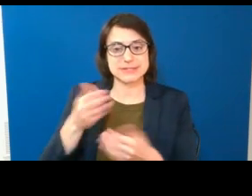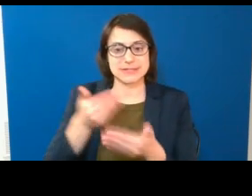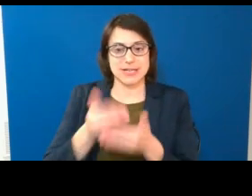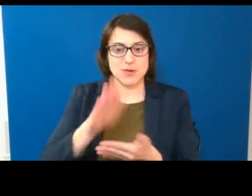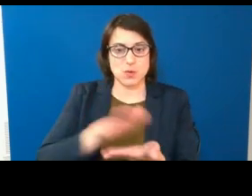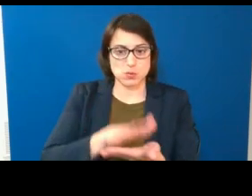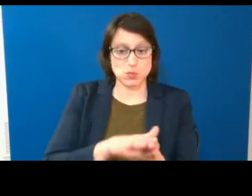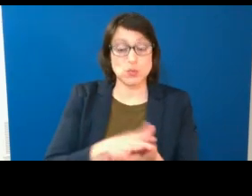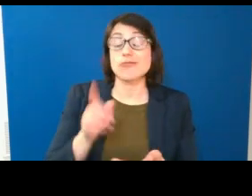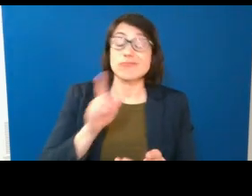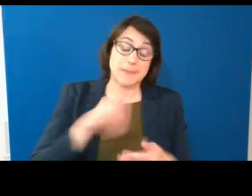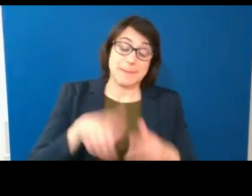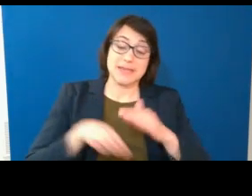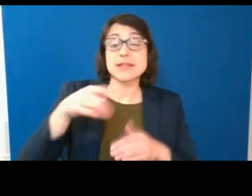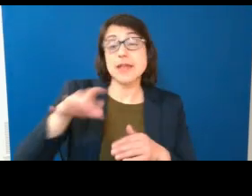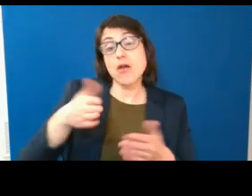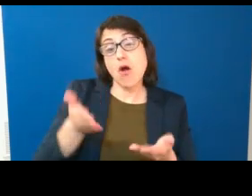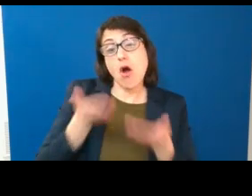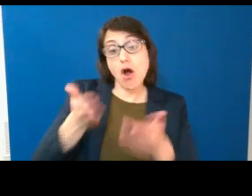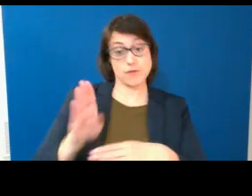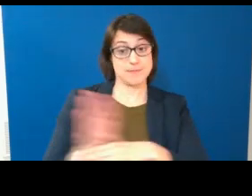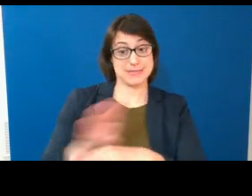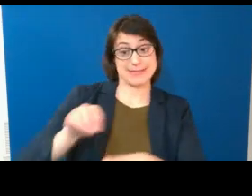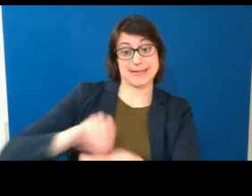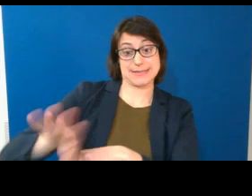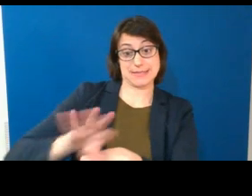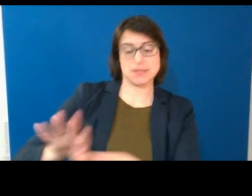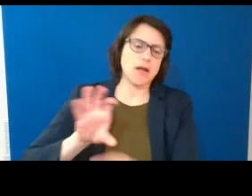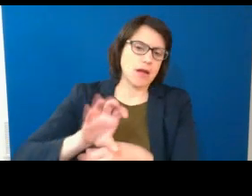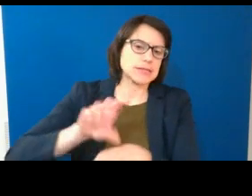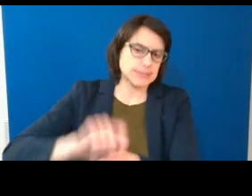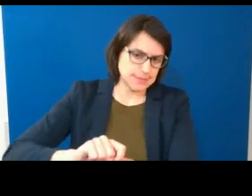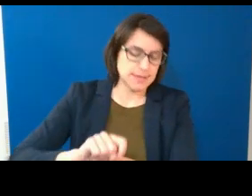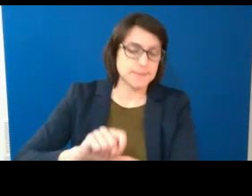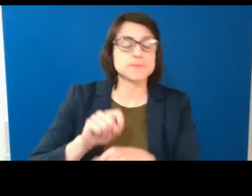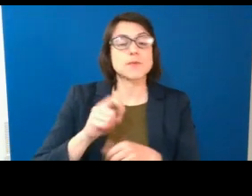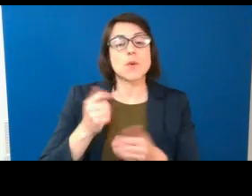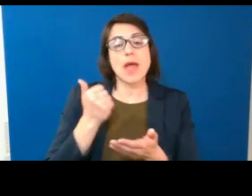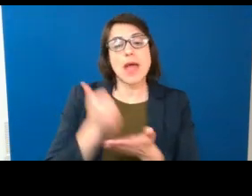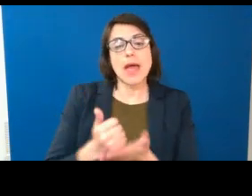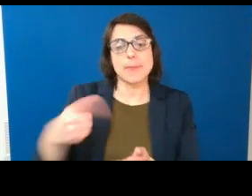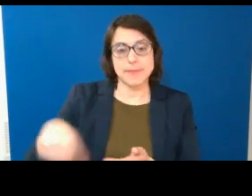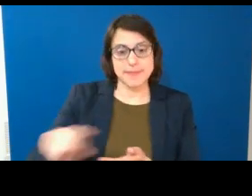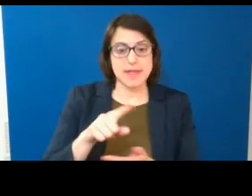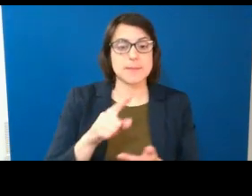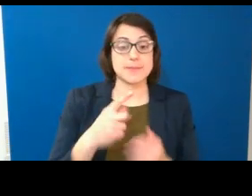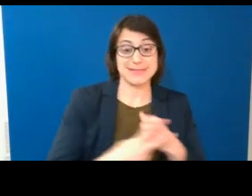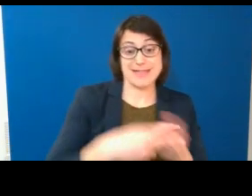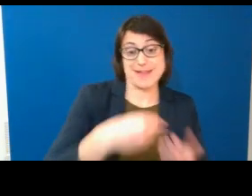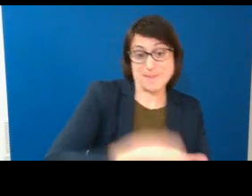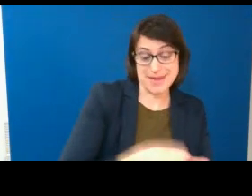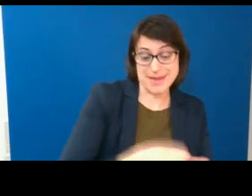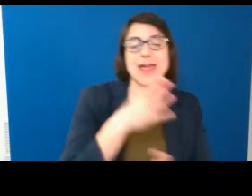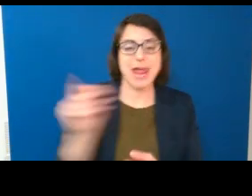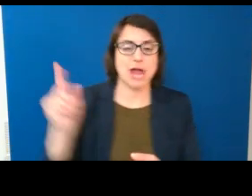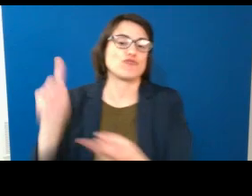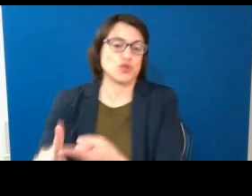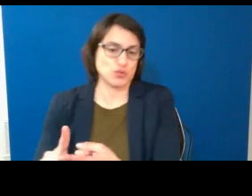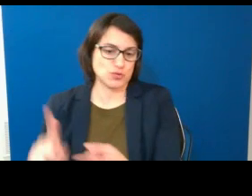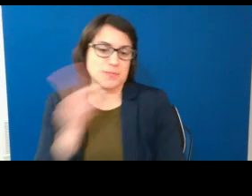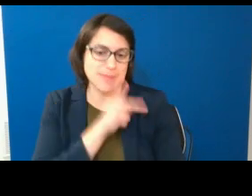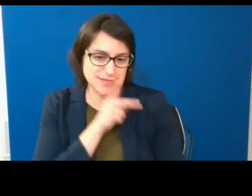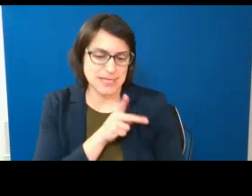money and reduce plastic. And we really frame it in that order. I don't have enough time to talk about how exactly what those